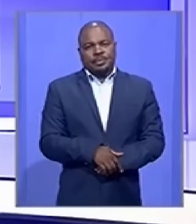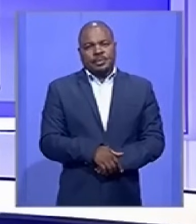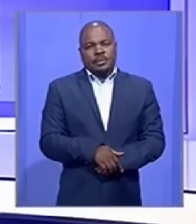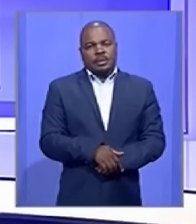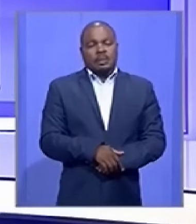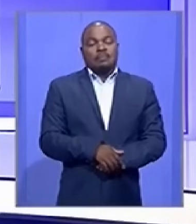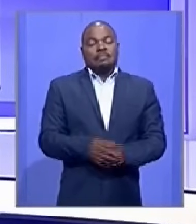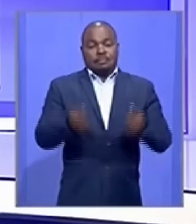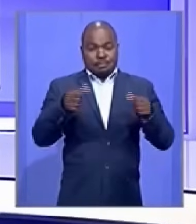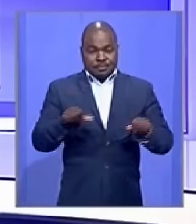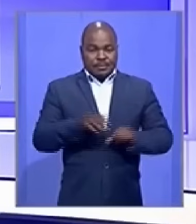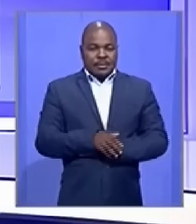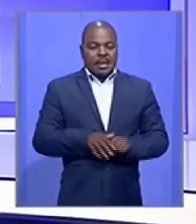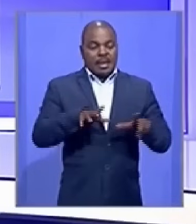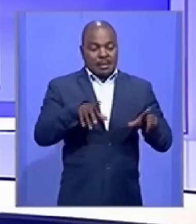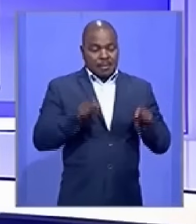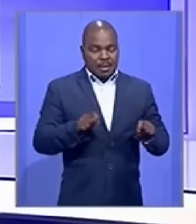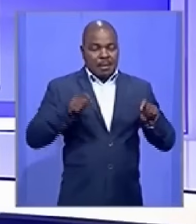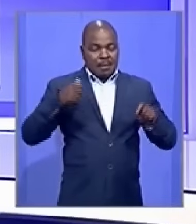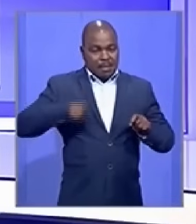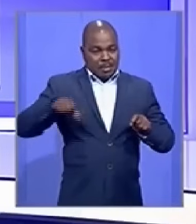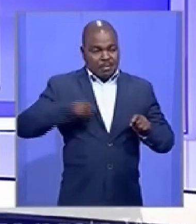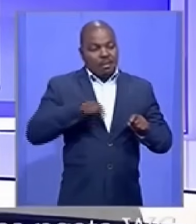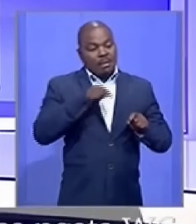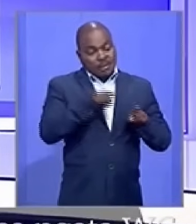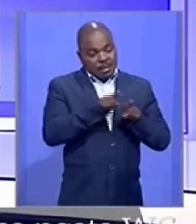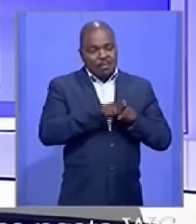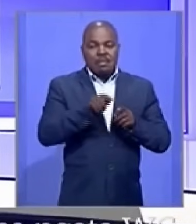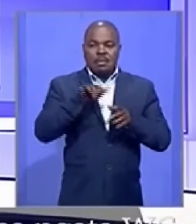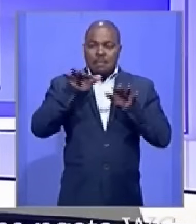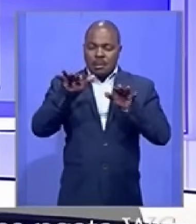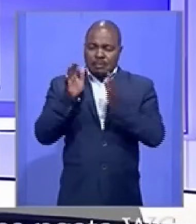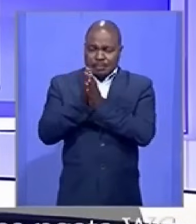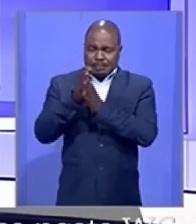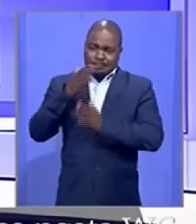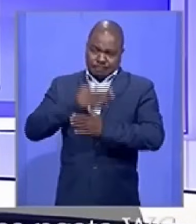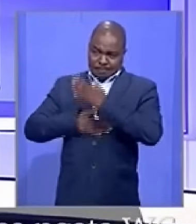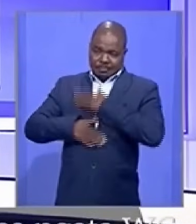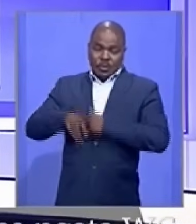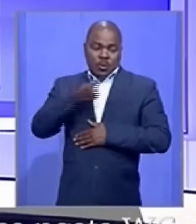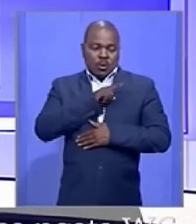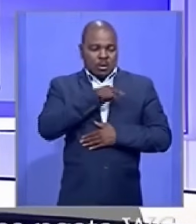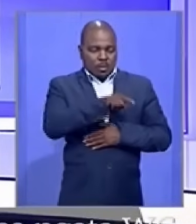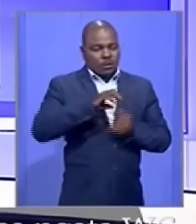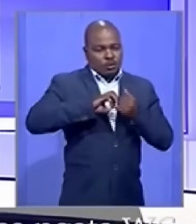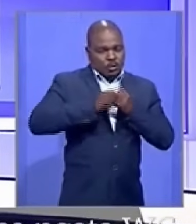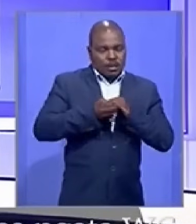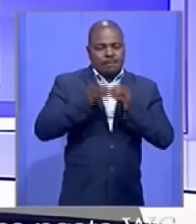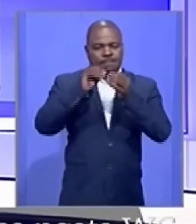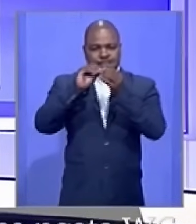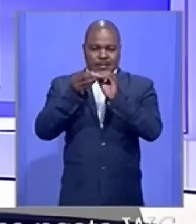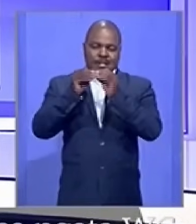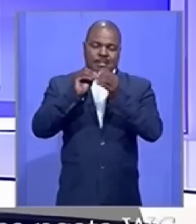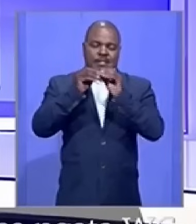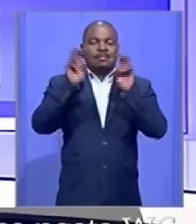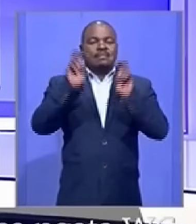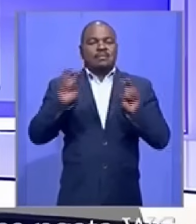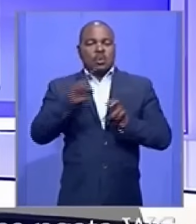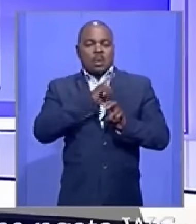Ho sa le jwalo masepala wa Cape Town o ipileditse ho baahi ho ba le mamello ka ha o ntse o leka ho kgutlisetsa phapelo ya motlakase ka mora sefefo se